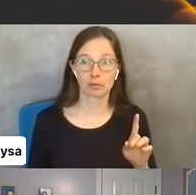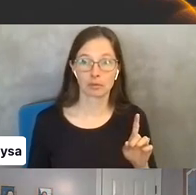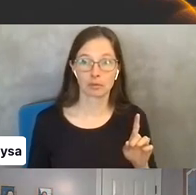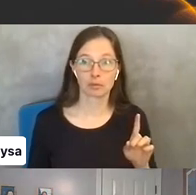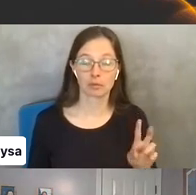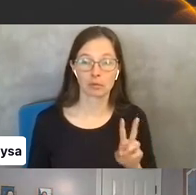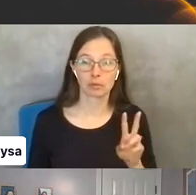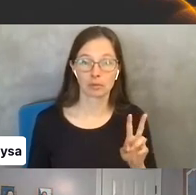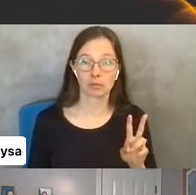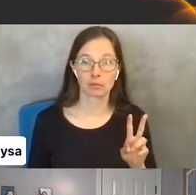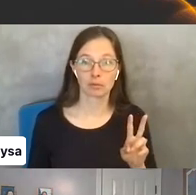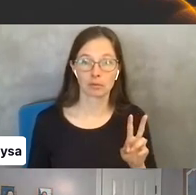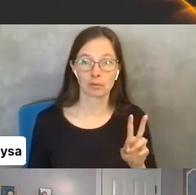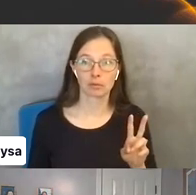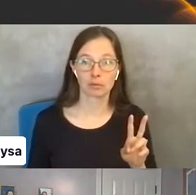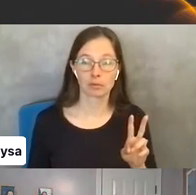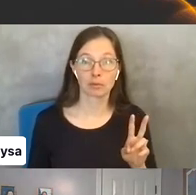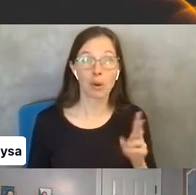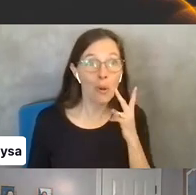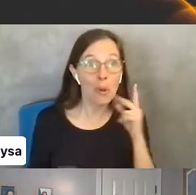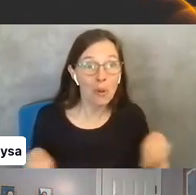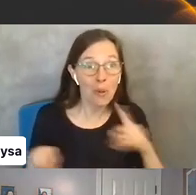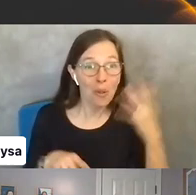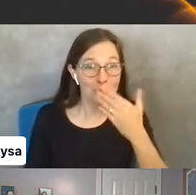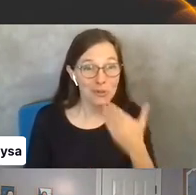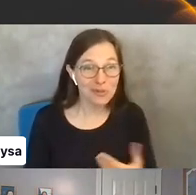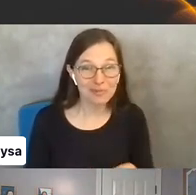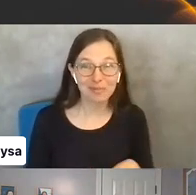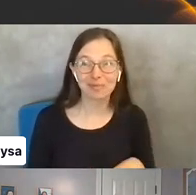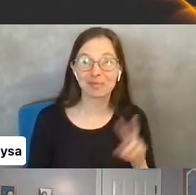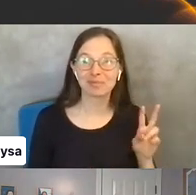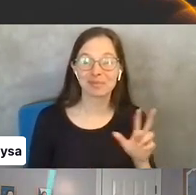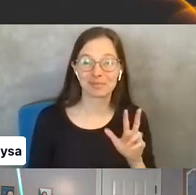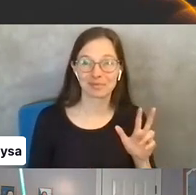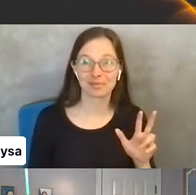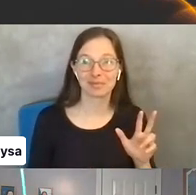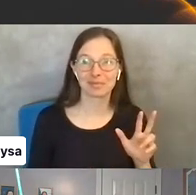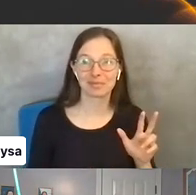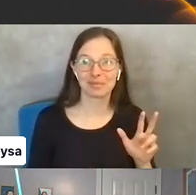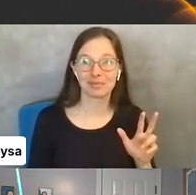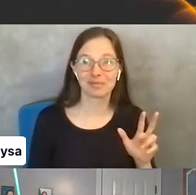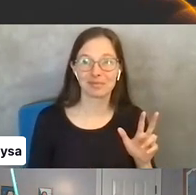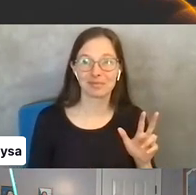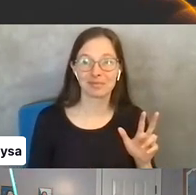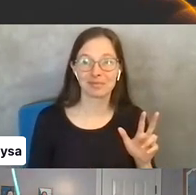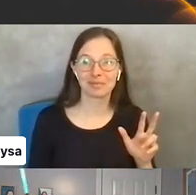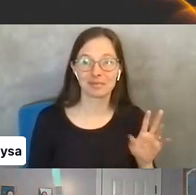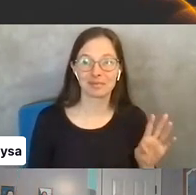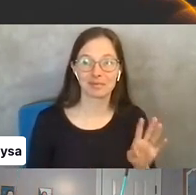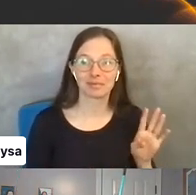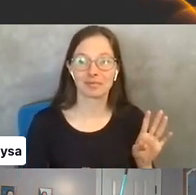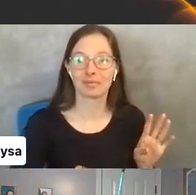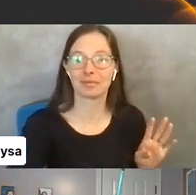Parry number 2. Oh, look at everybody looking so good. Parry number 3 and